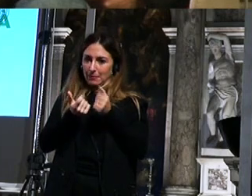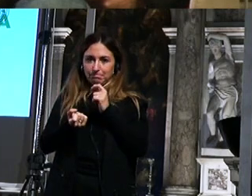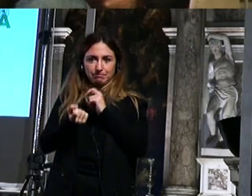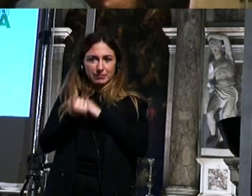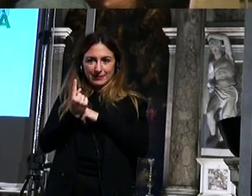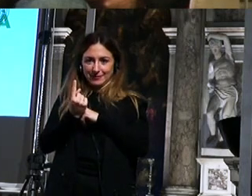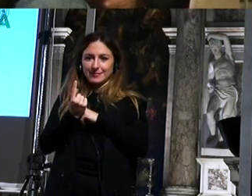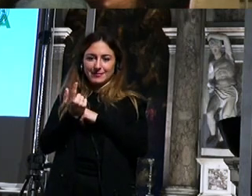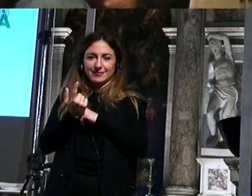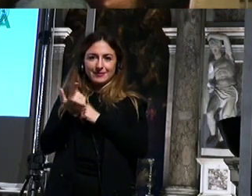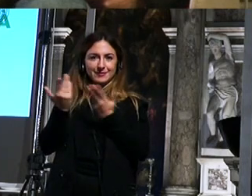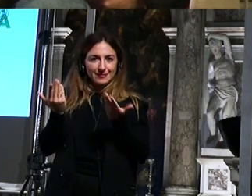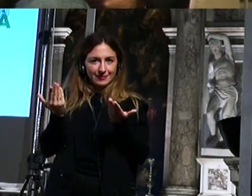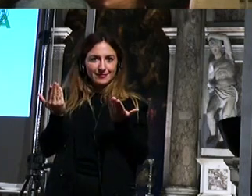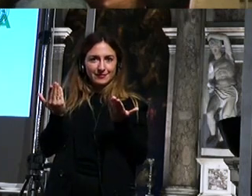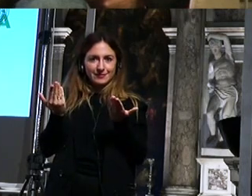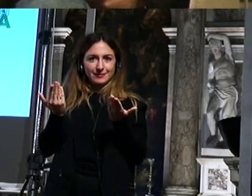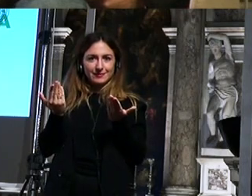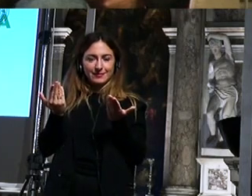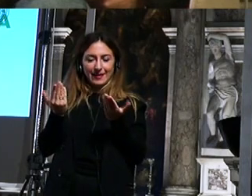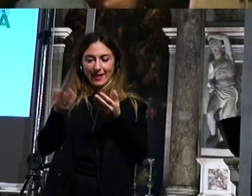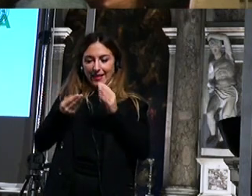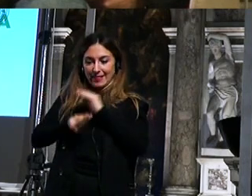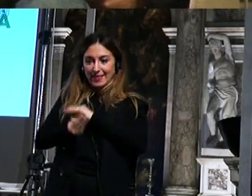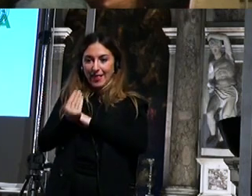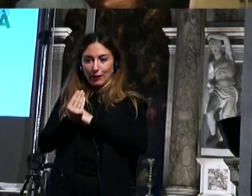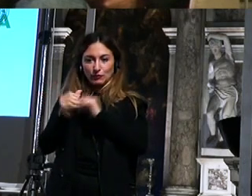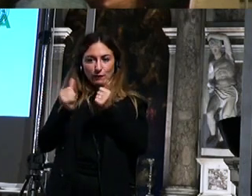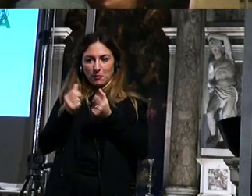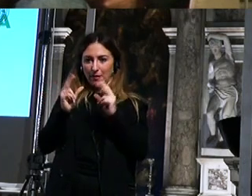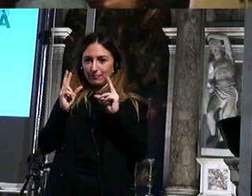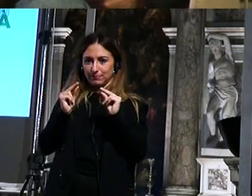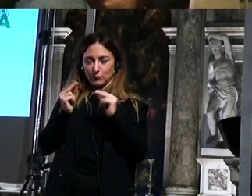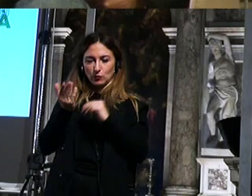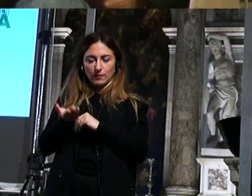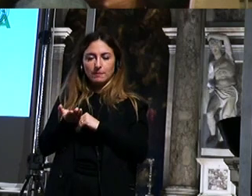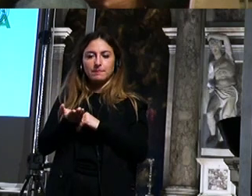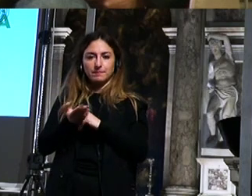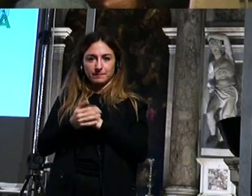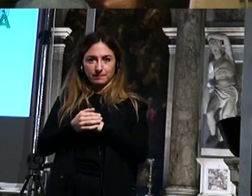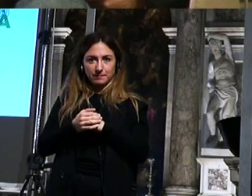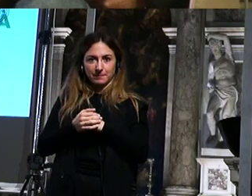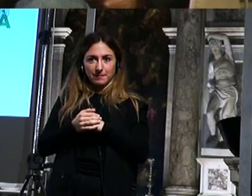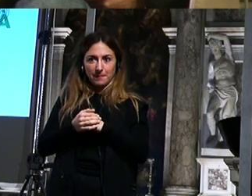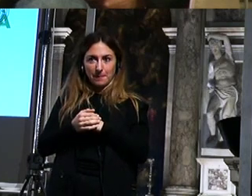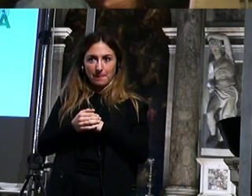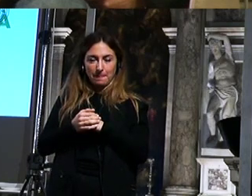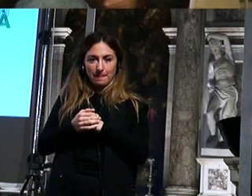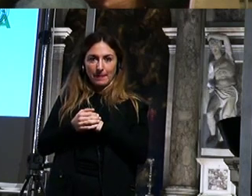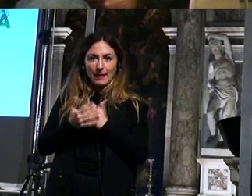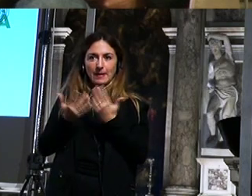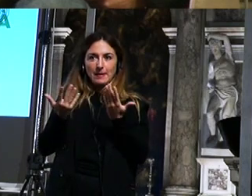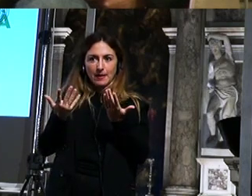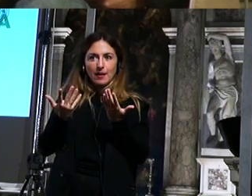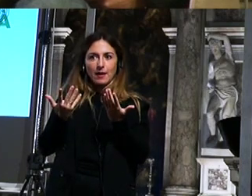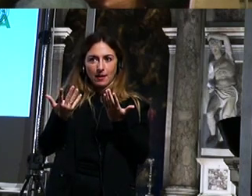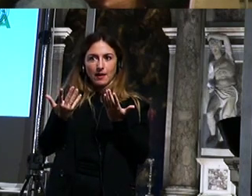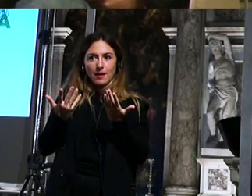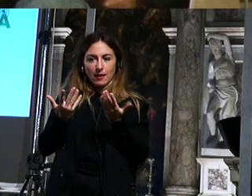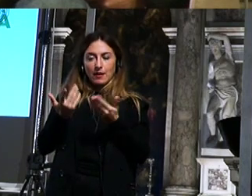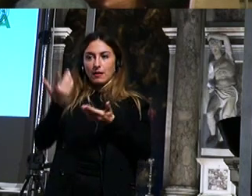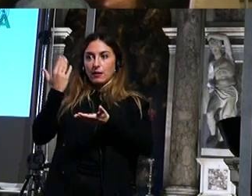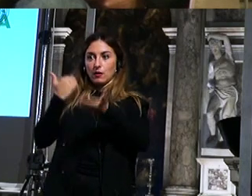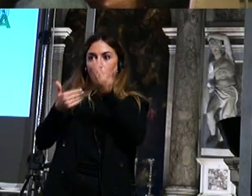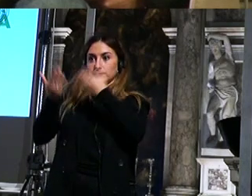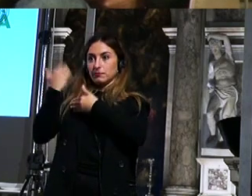that is not someone, a spirit that is not yet broken by the past. And so,